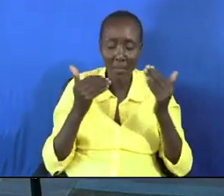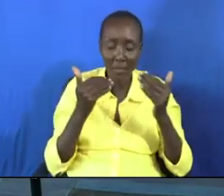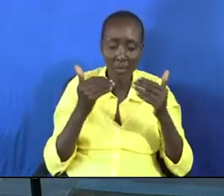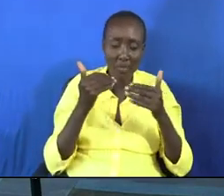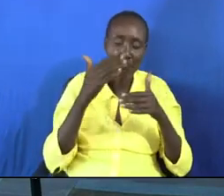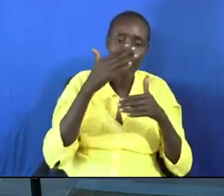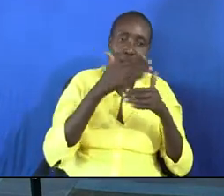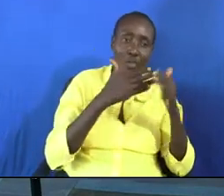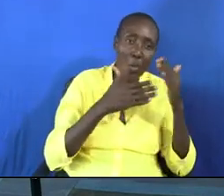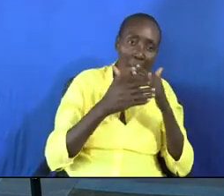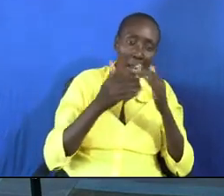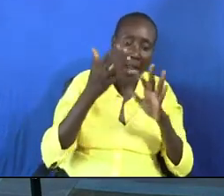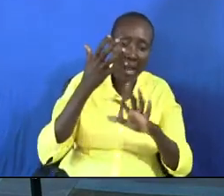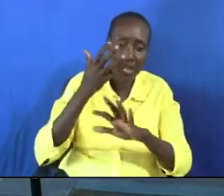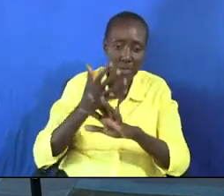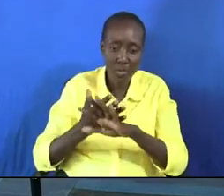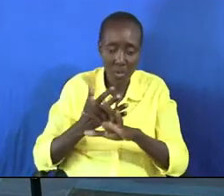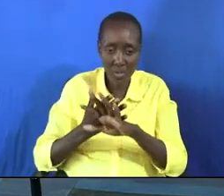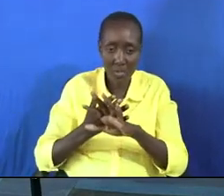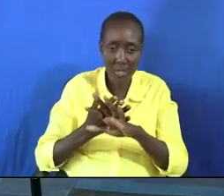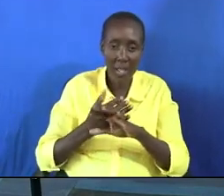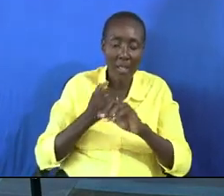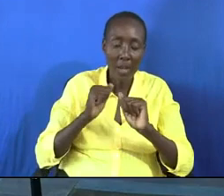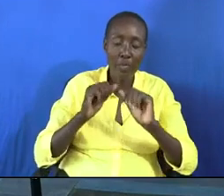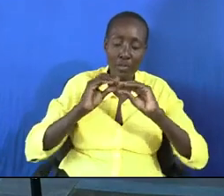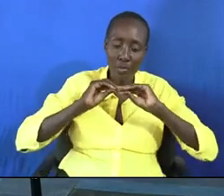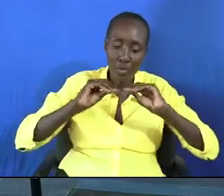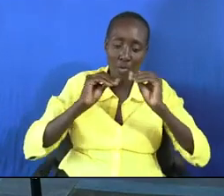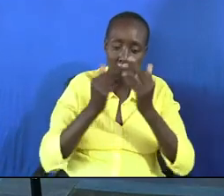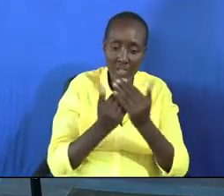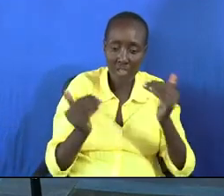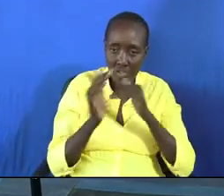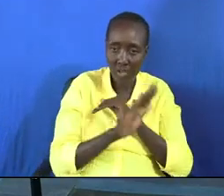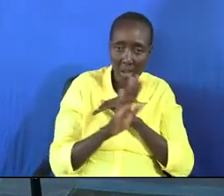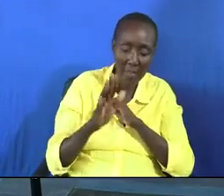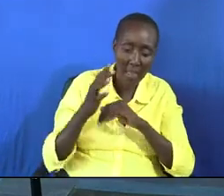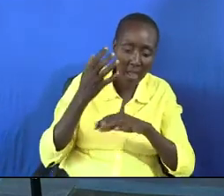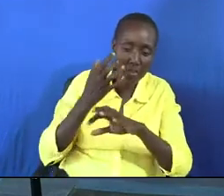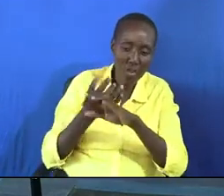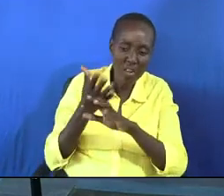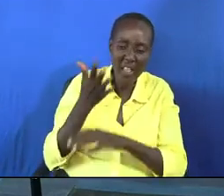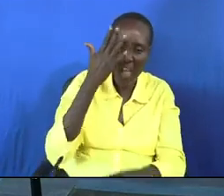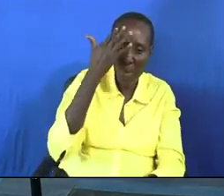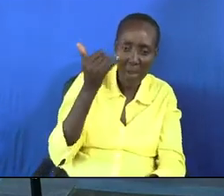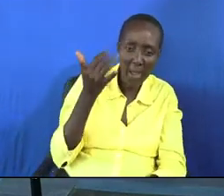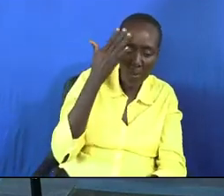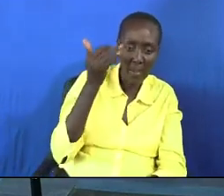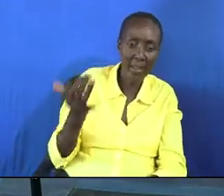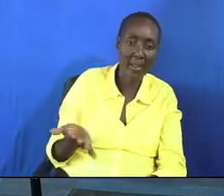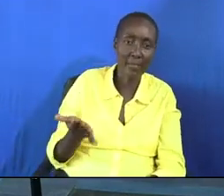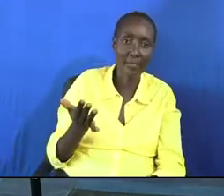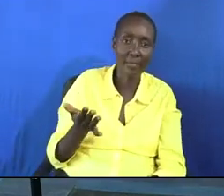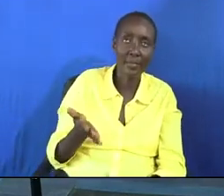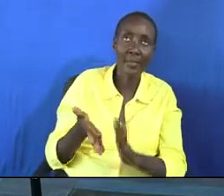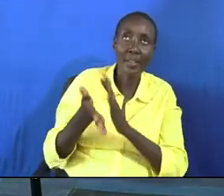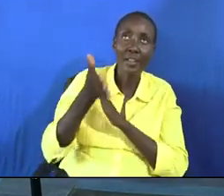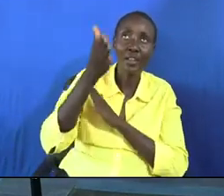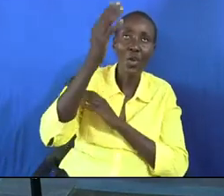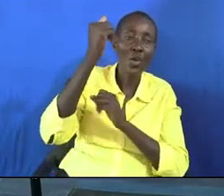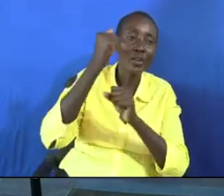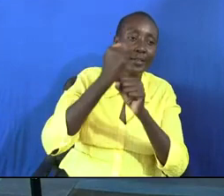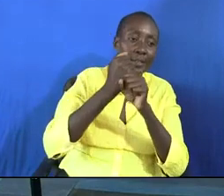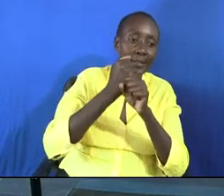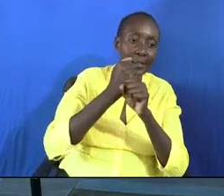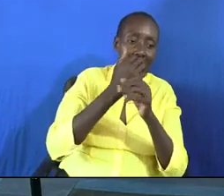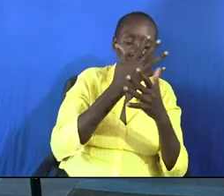some stones so that they could teach their children. Why are these stones here? Oh, because God did this and